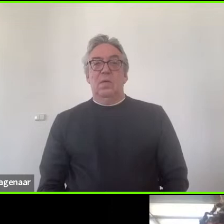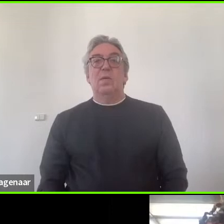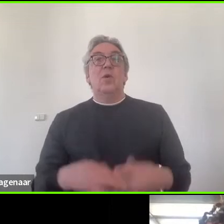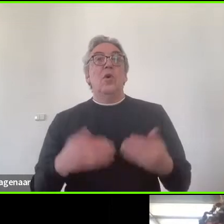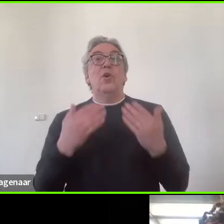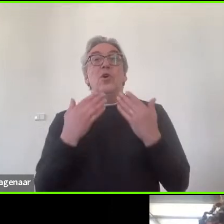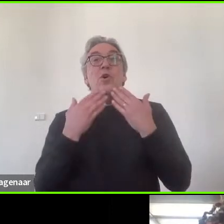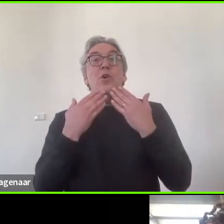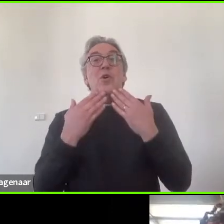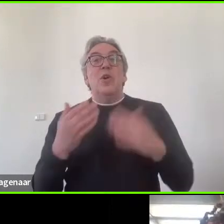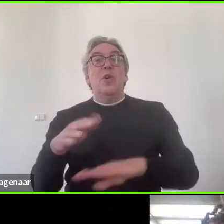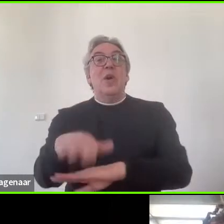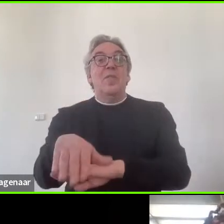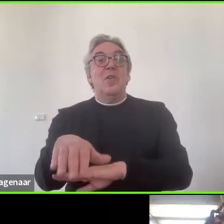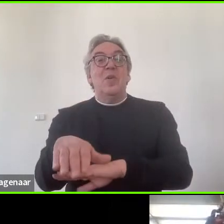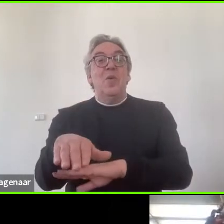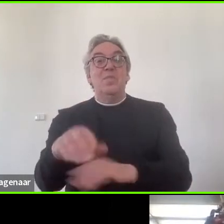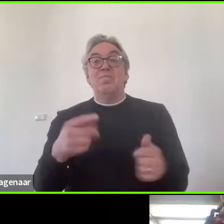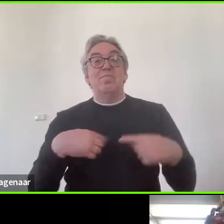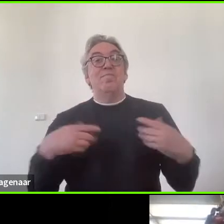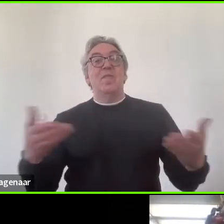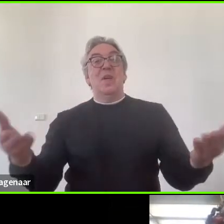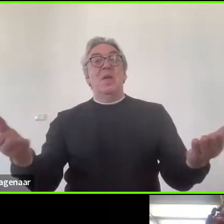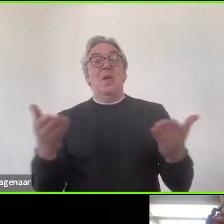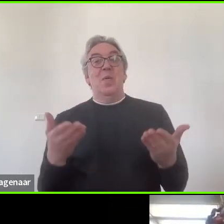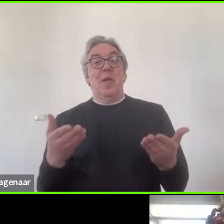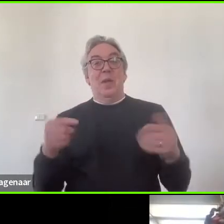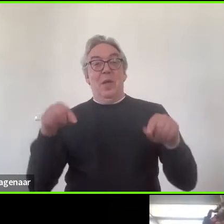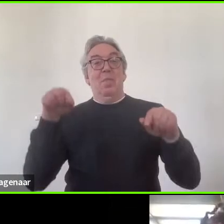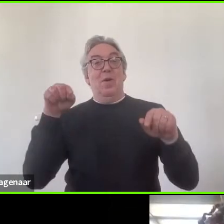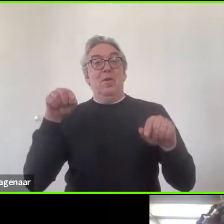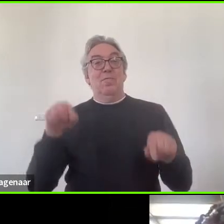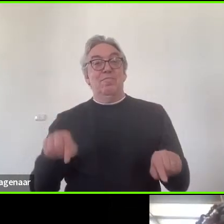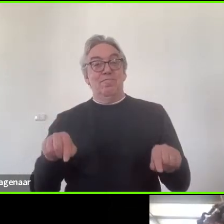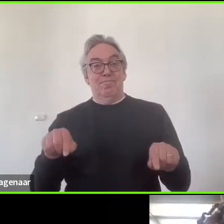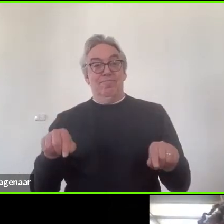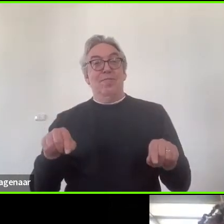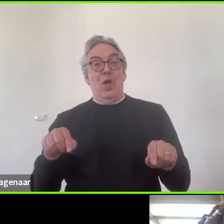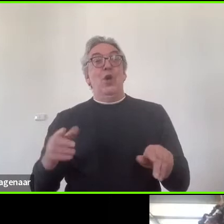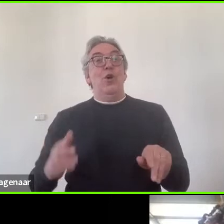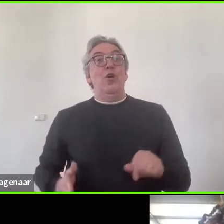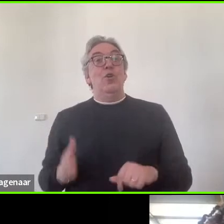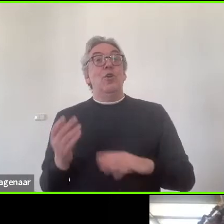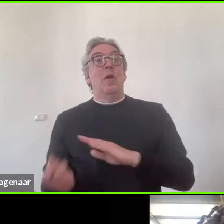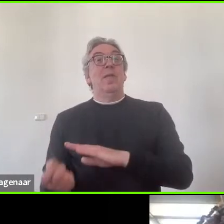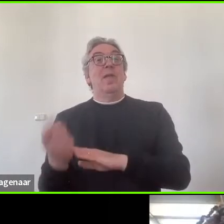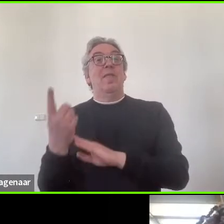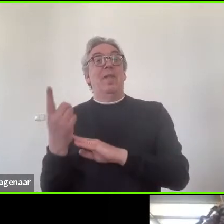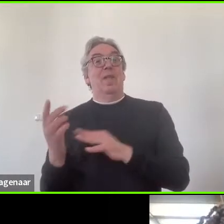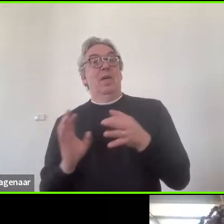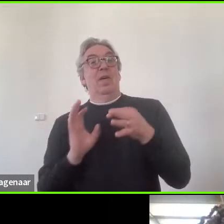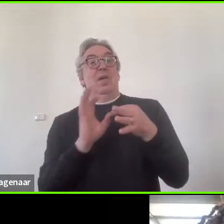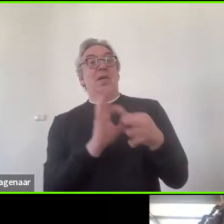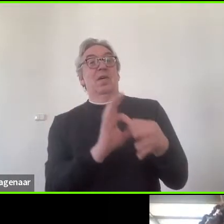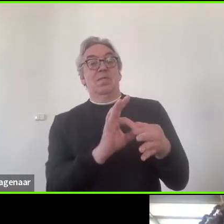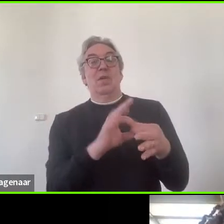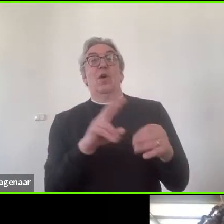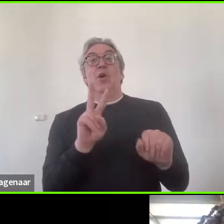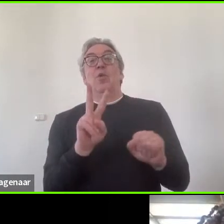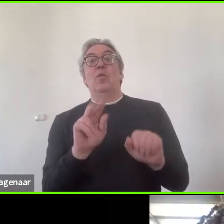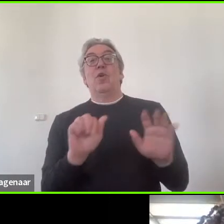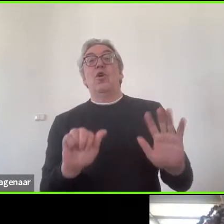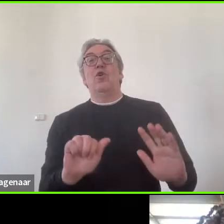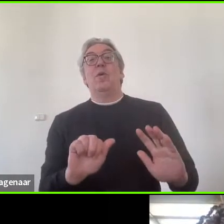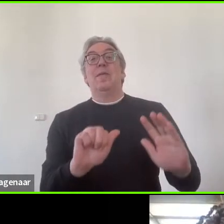Good afternoon and welcome everyone to this side event in the context of the 26th session of the Committee on the Rights of Persons